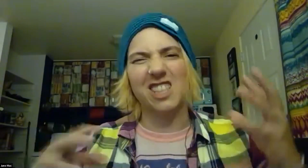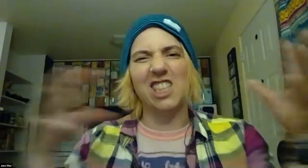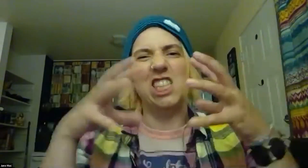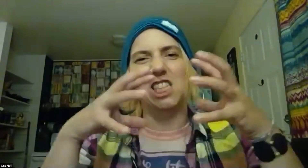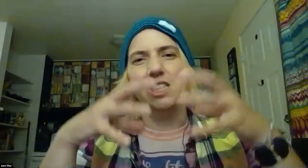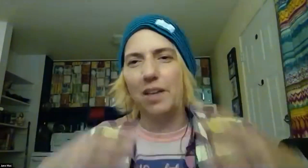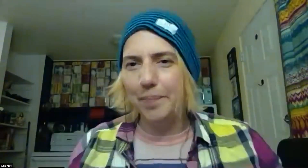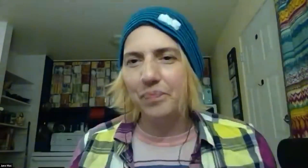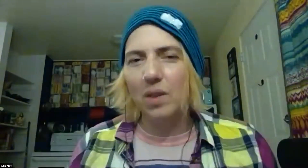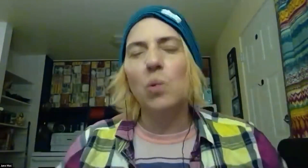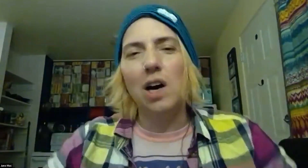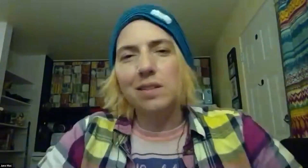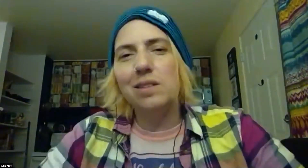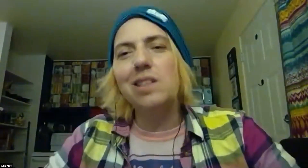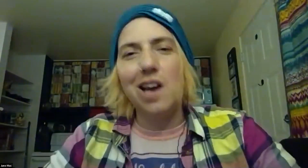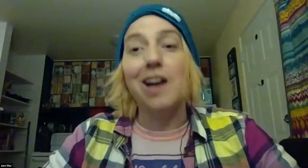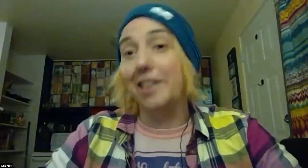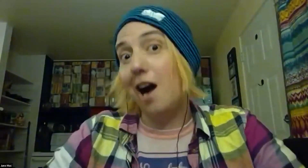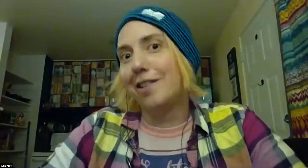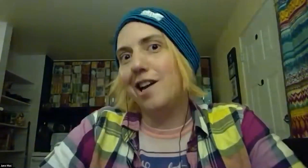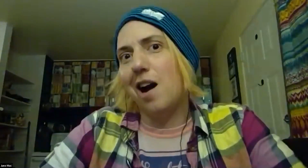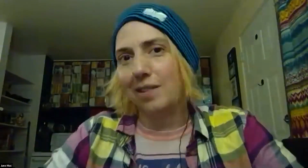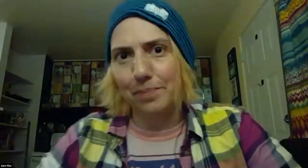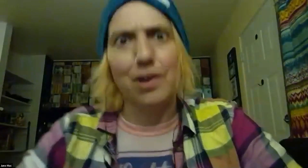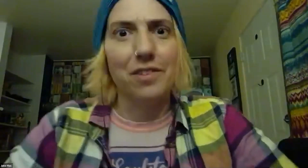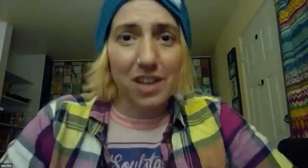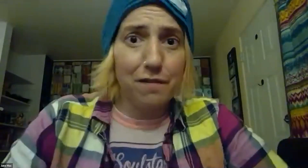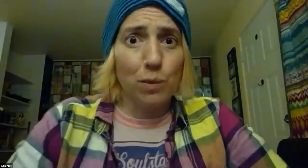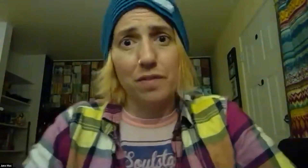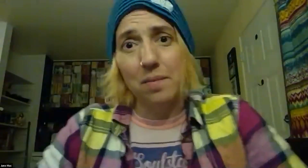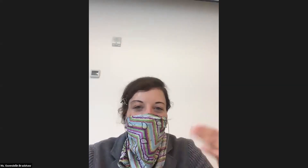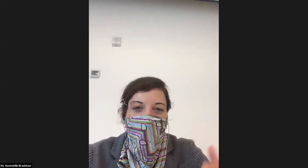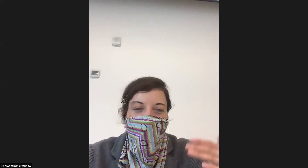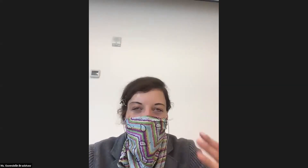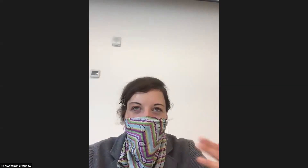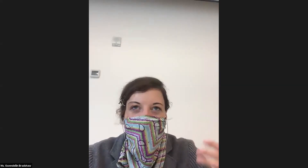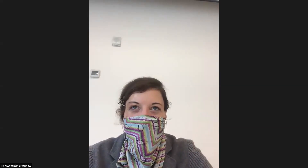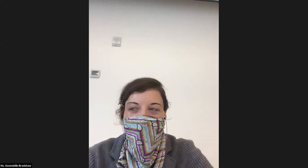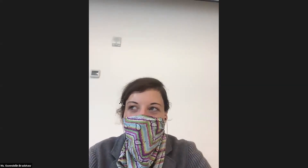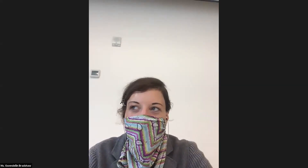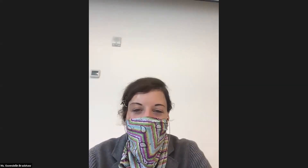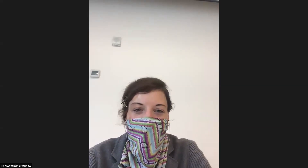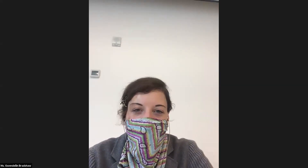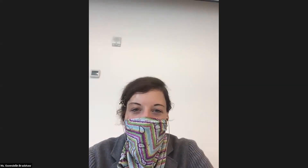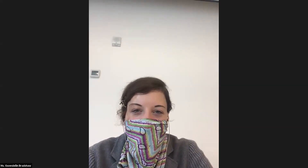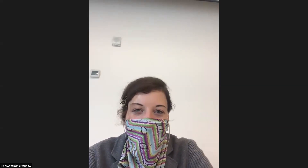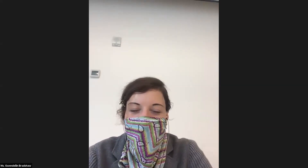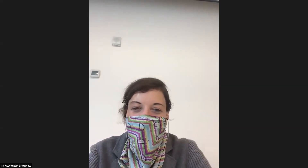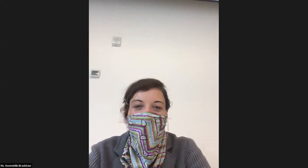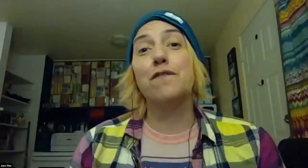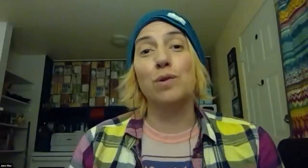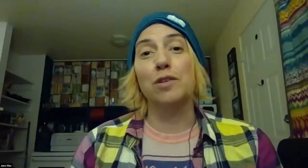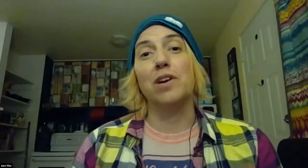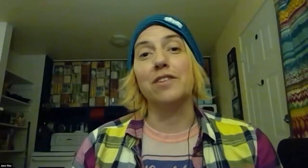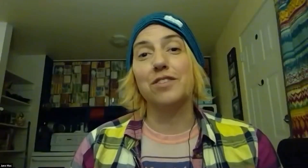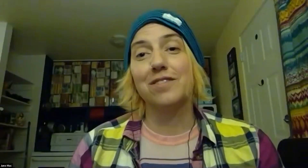just, right? Well, yeah. Brothers. I don't have an older brother, but I had older friends. Yeah, I